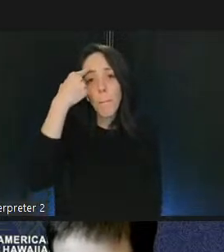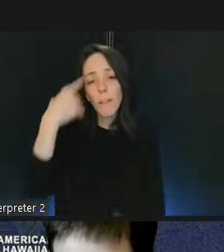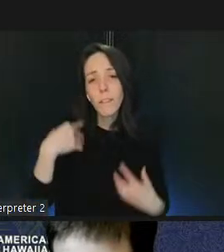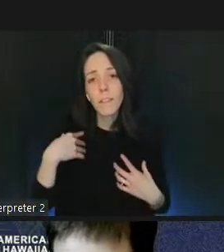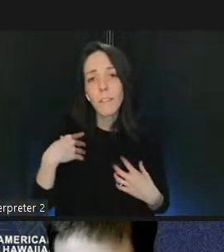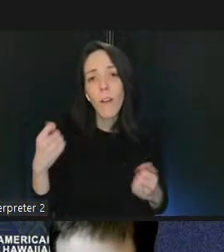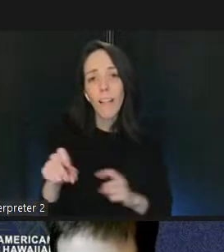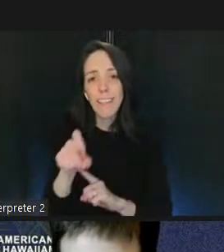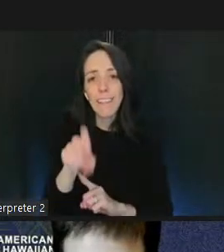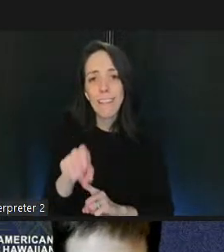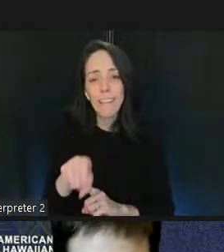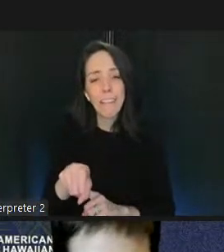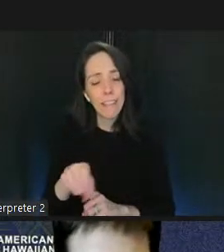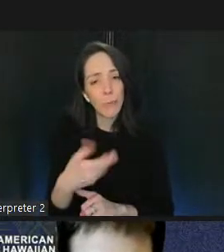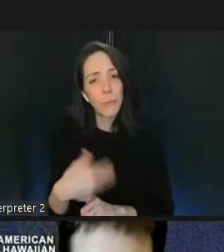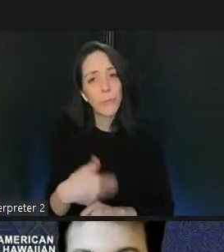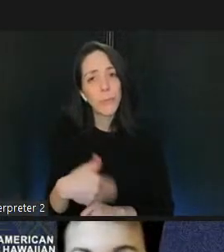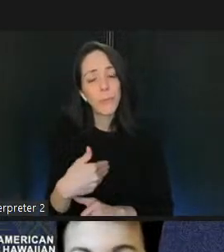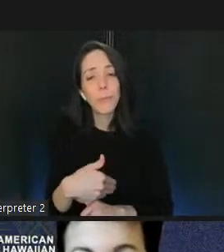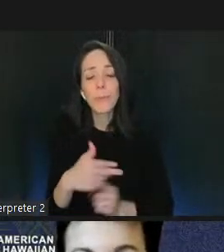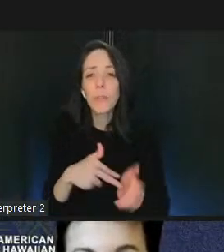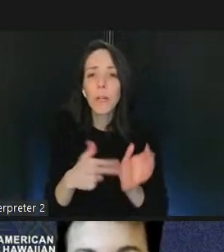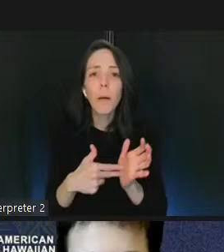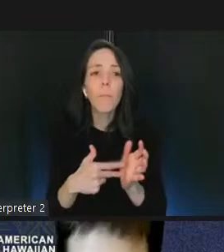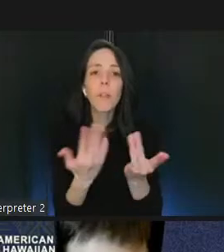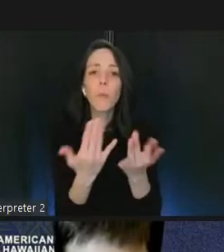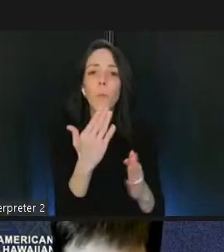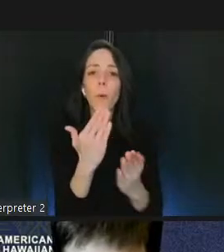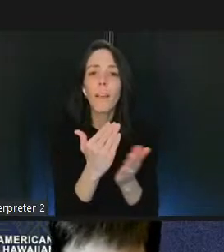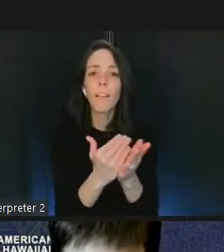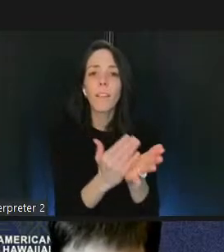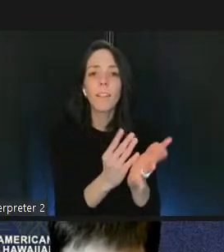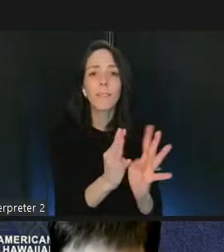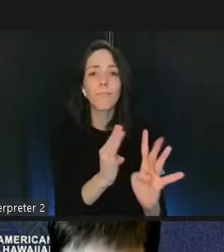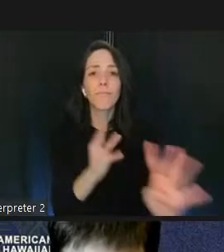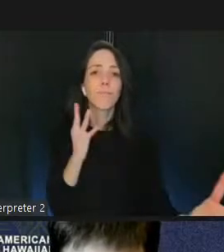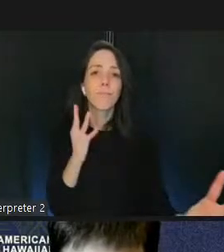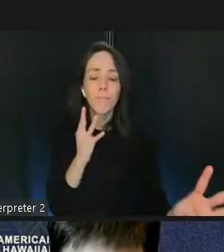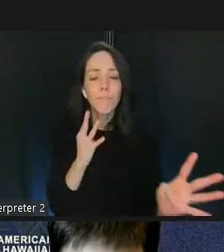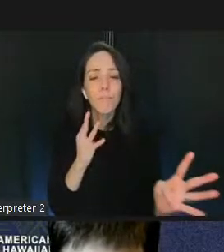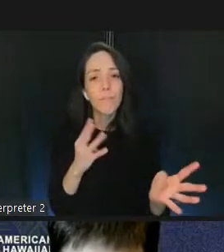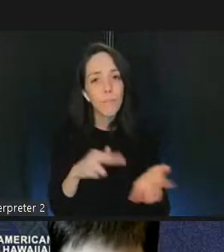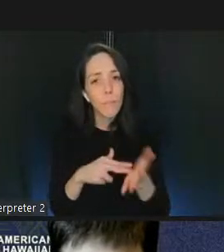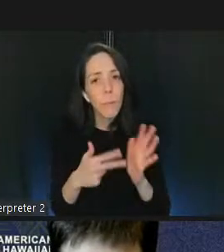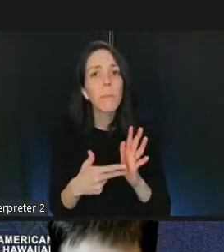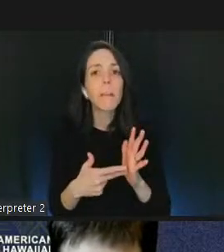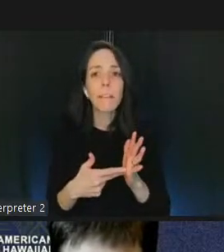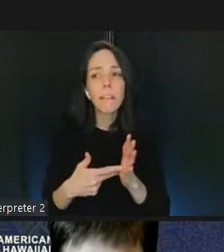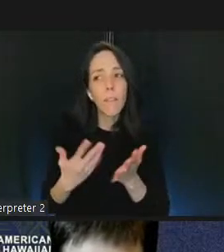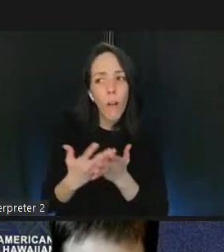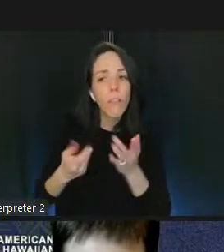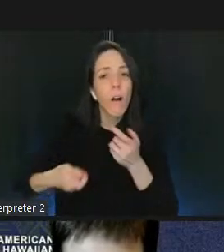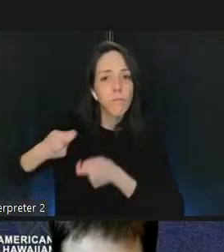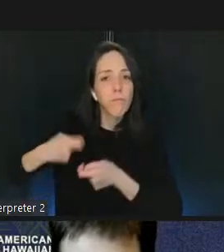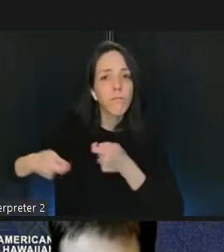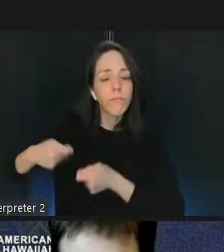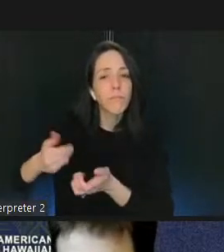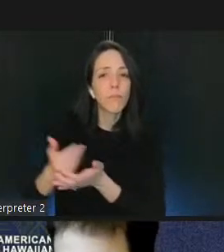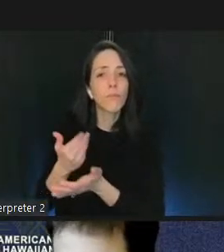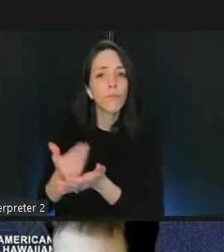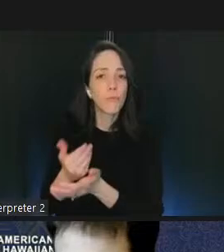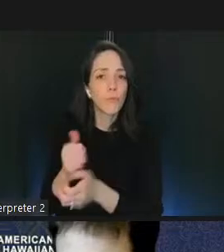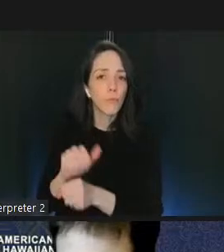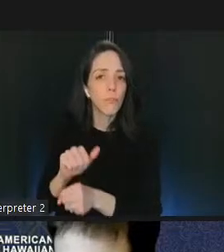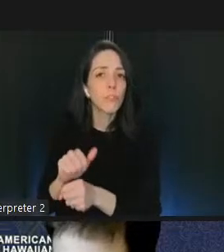created long wait lists and often high turnover in this field. This budget proposes a bilingual senior mental health specialist, which